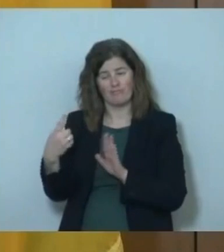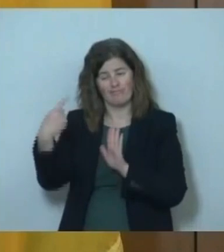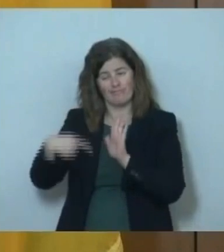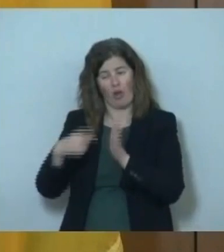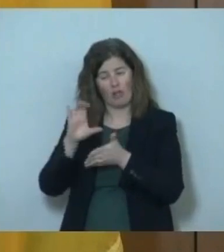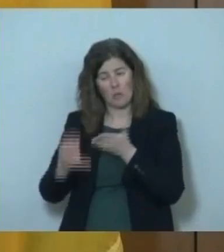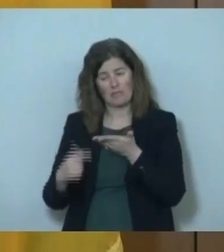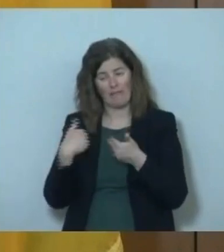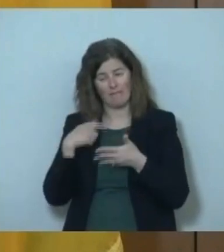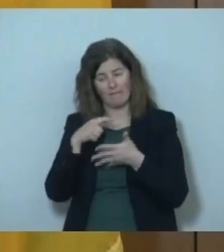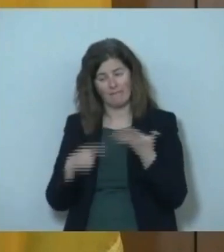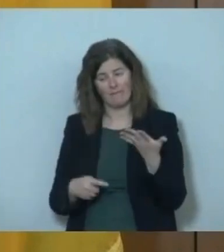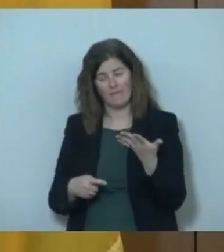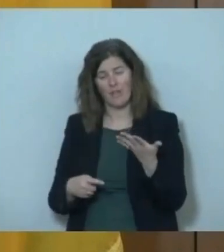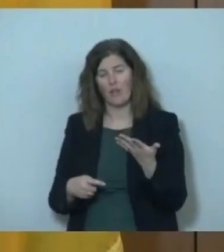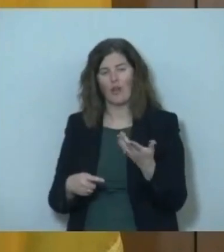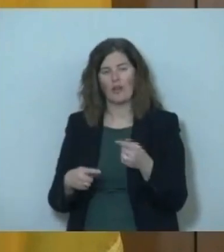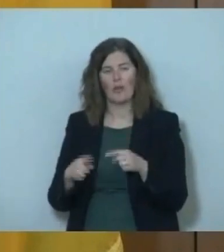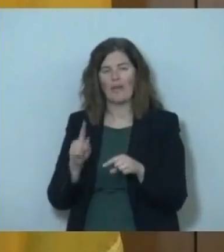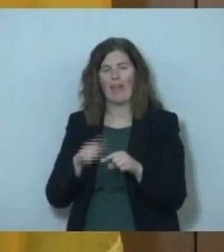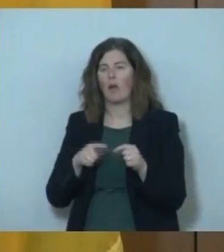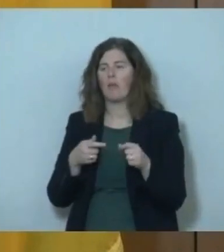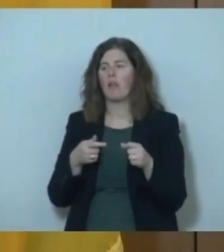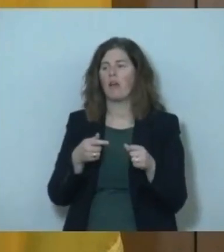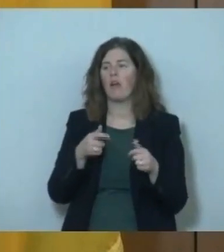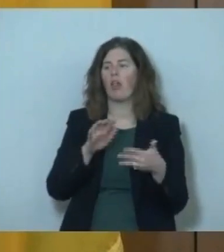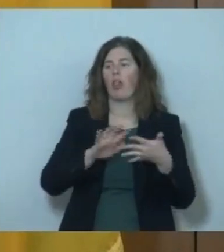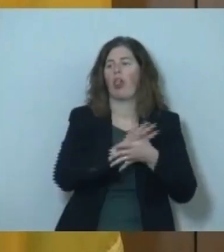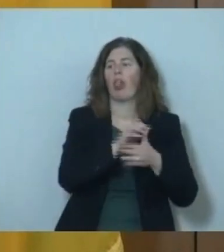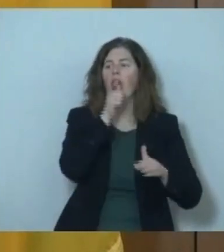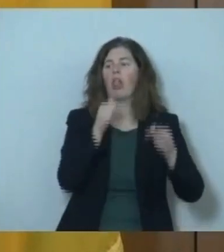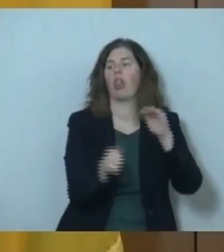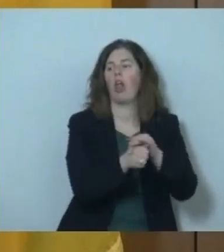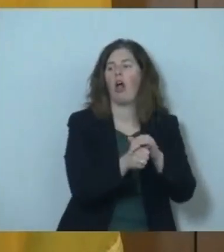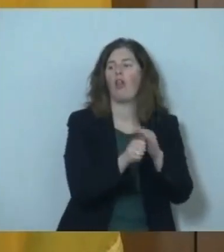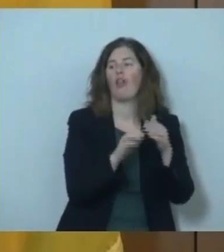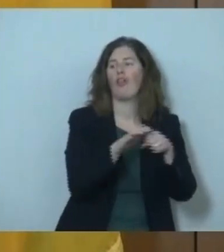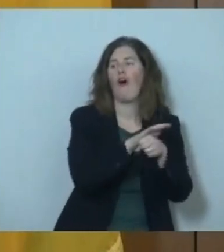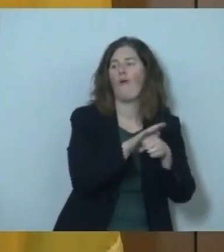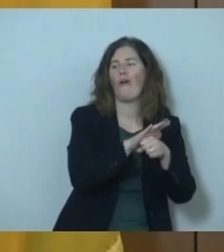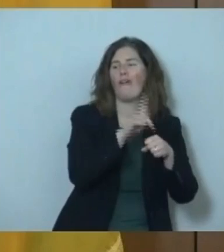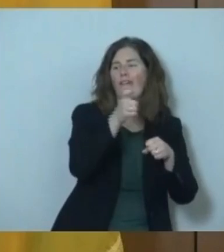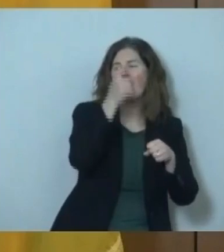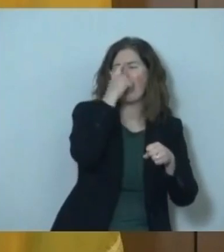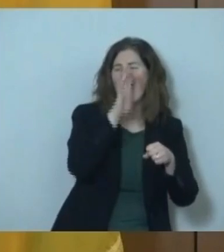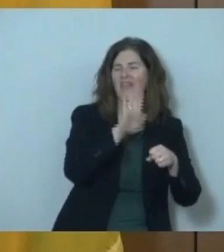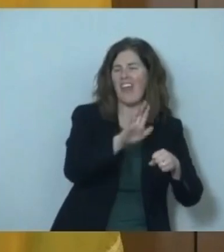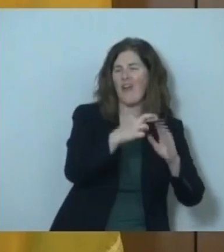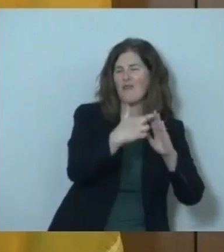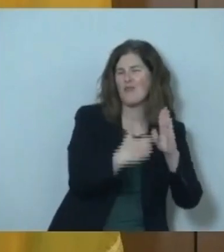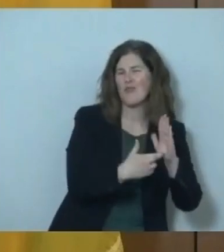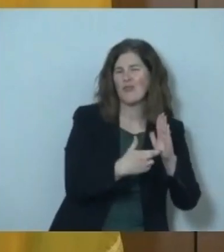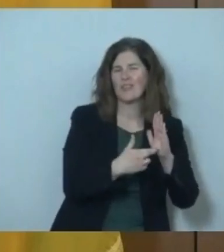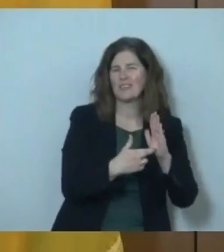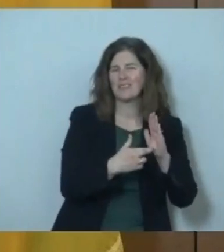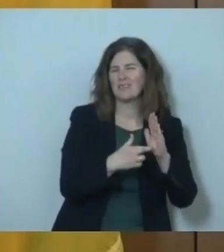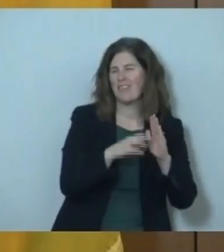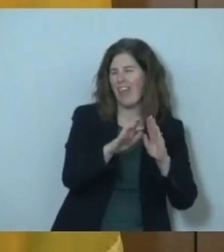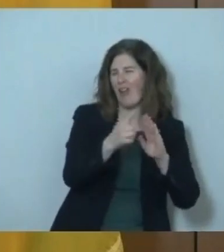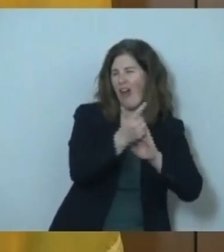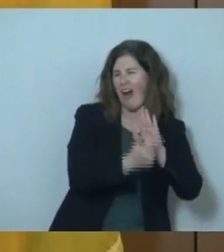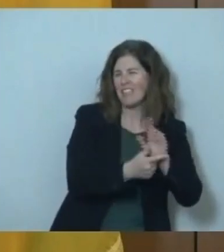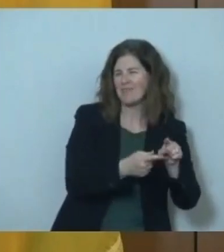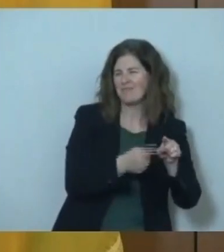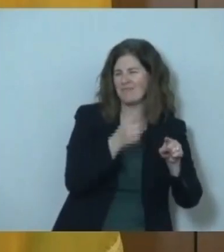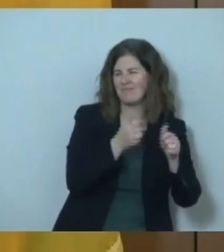be potentially covered by any number of local government protections like the Tort Claims Act and related